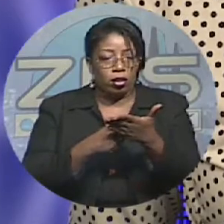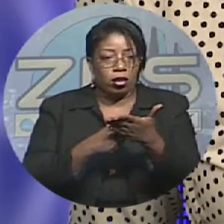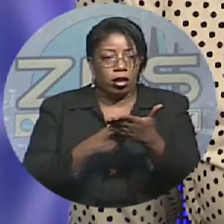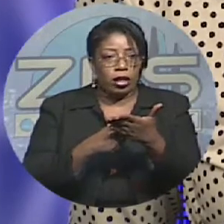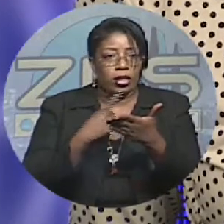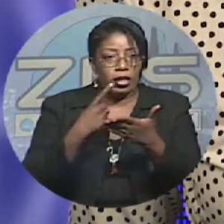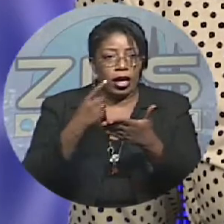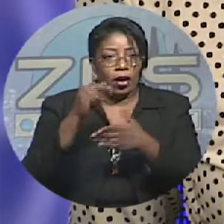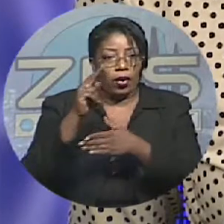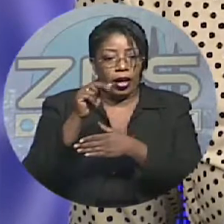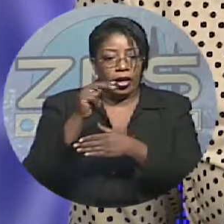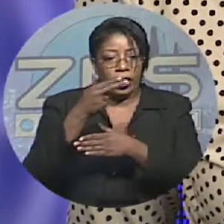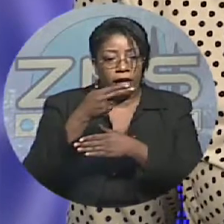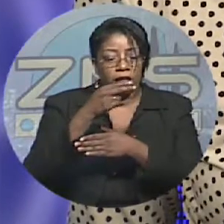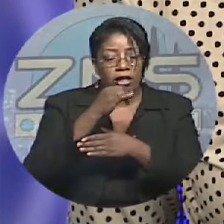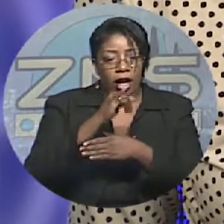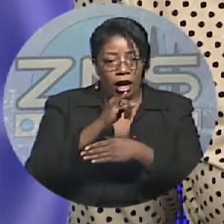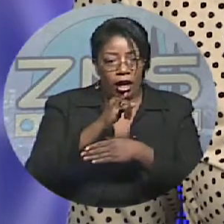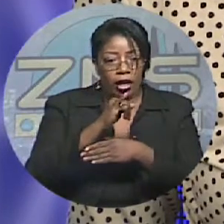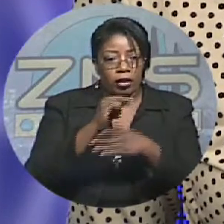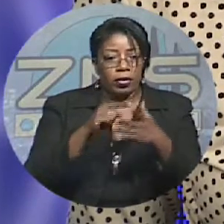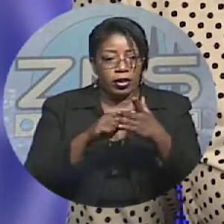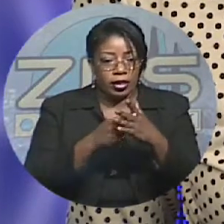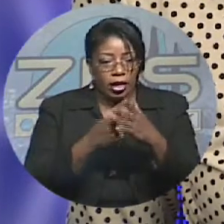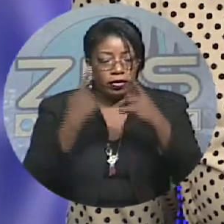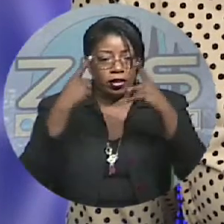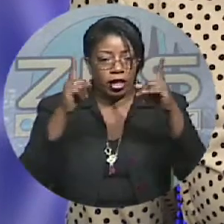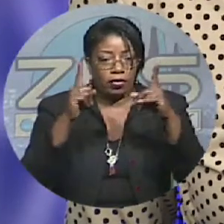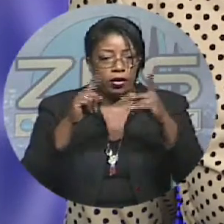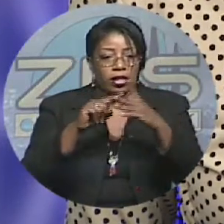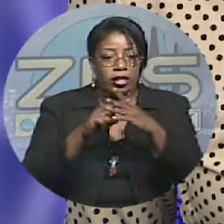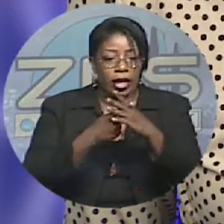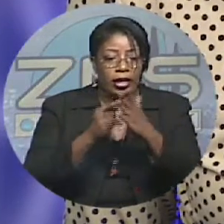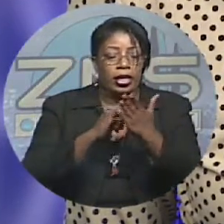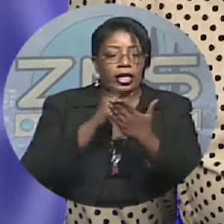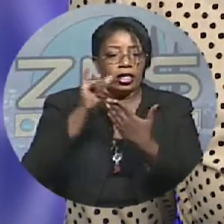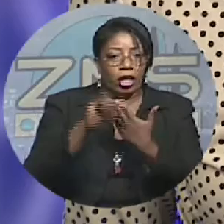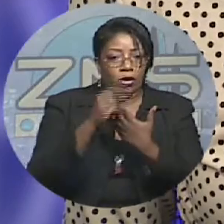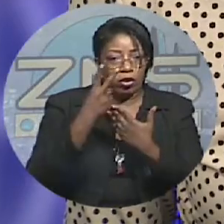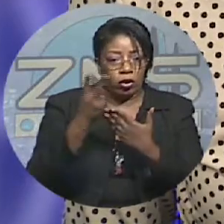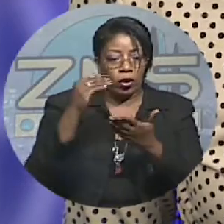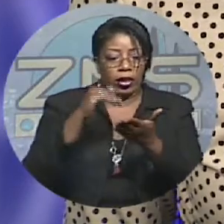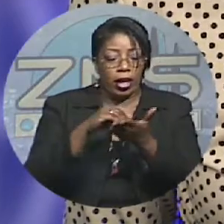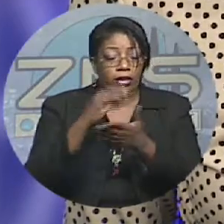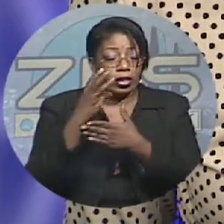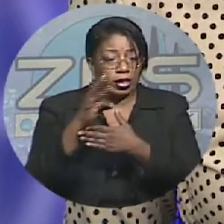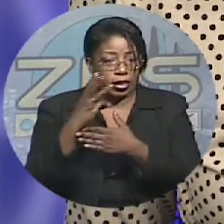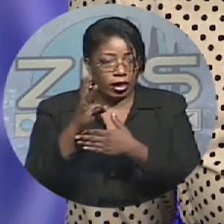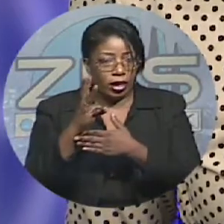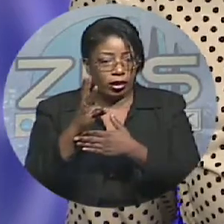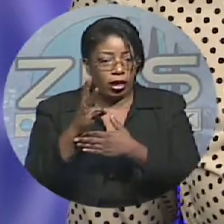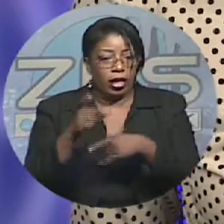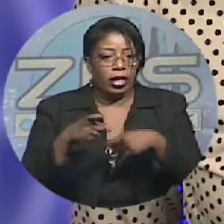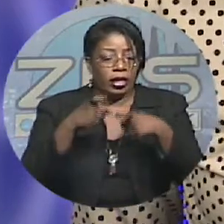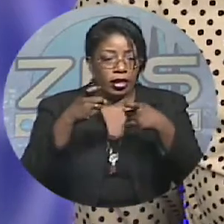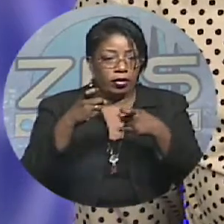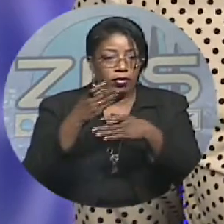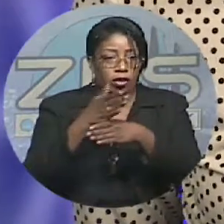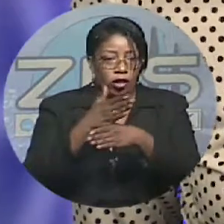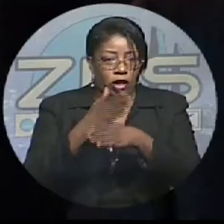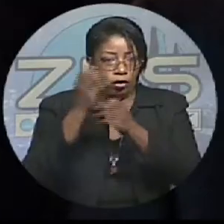if NHI's implementation will be successful come January 2016. He provided our news team with this